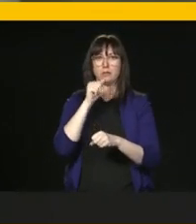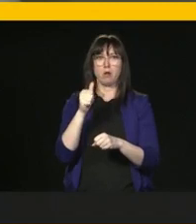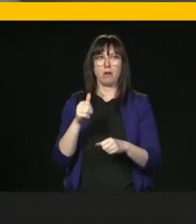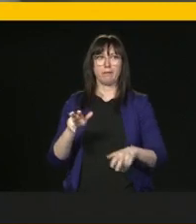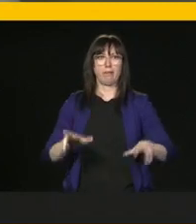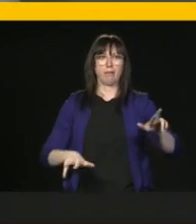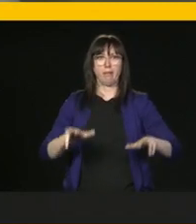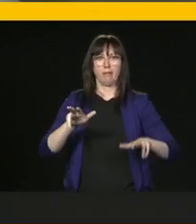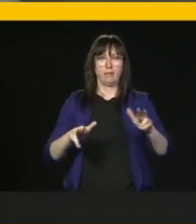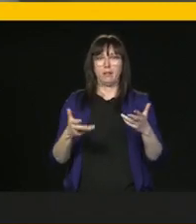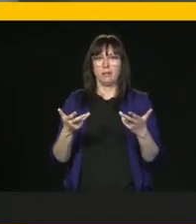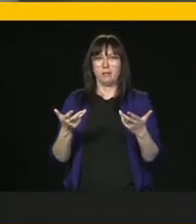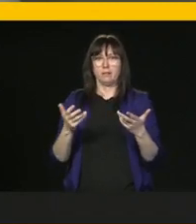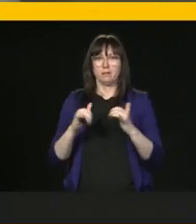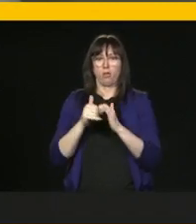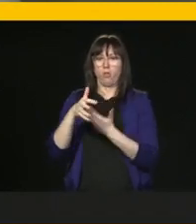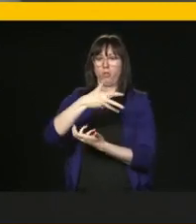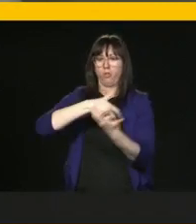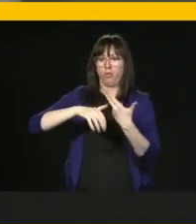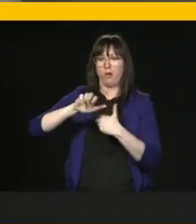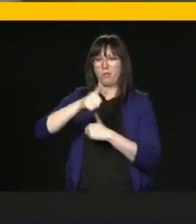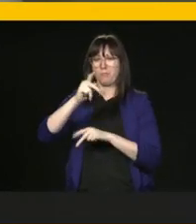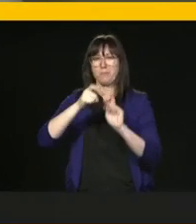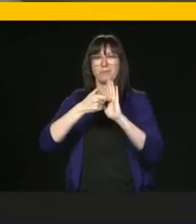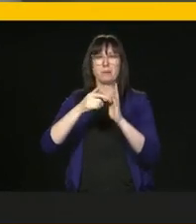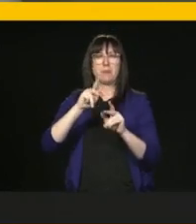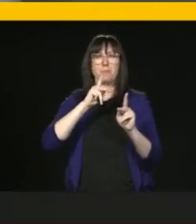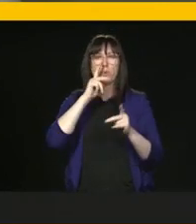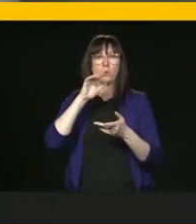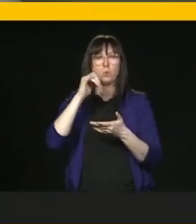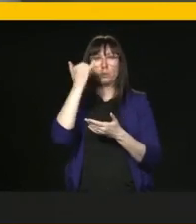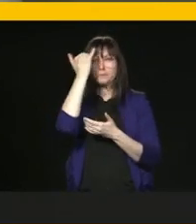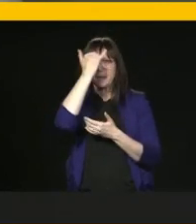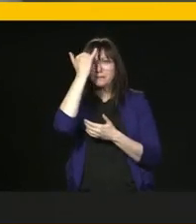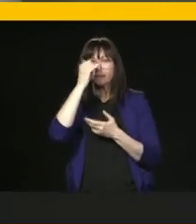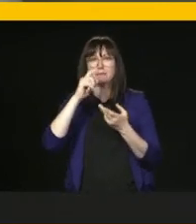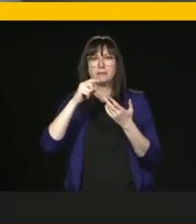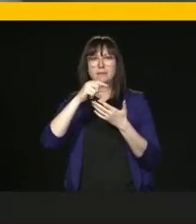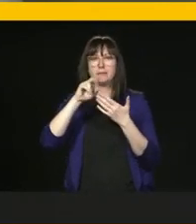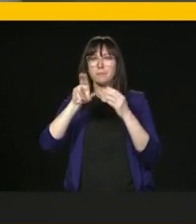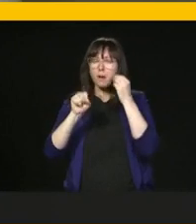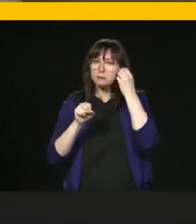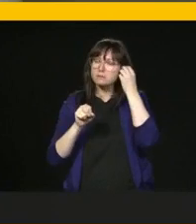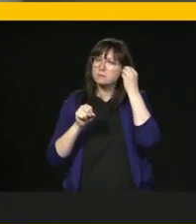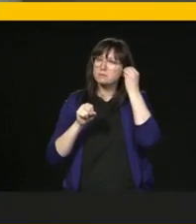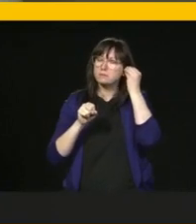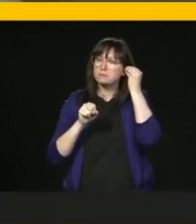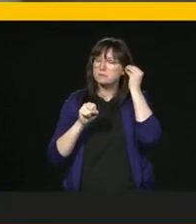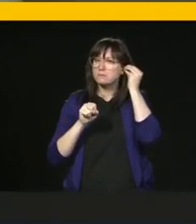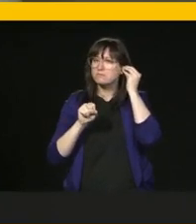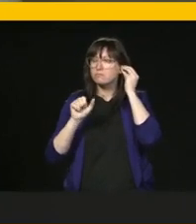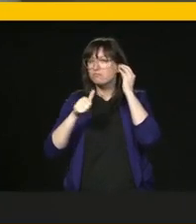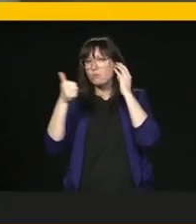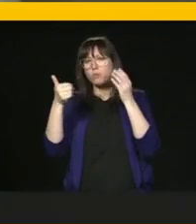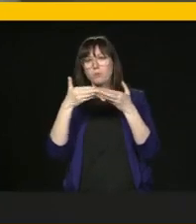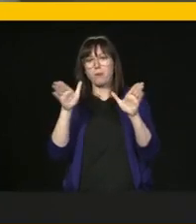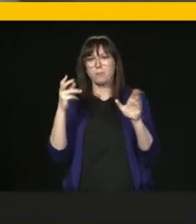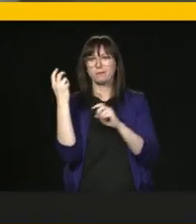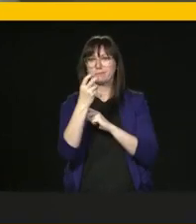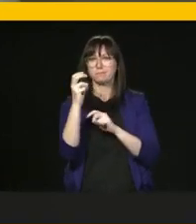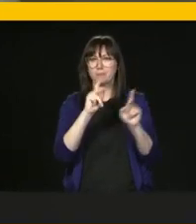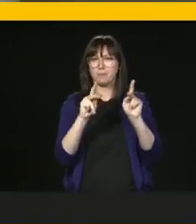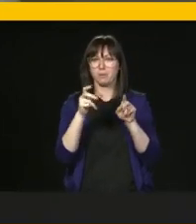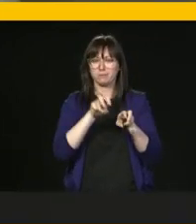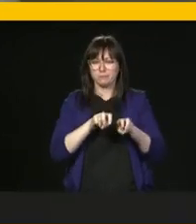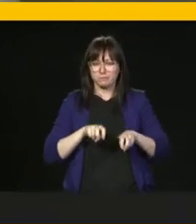like taxi drivers or other public transportation riders. And we'll have more to say when we have those details sorted out.